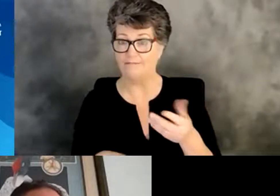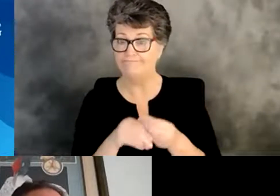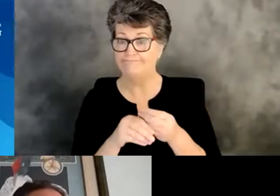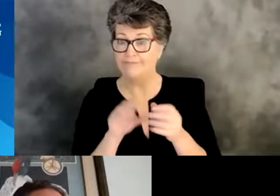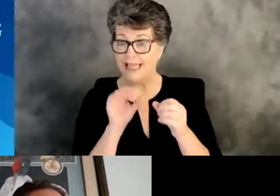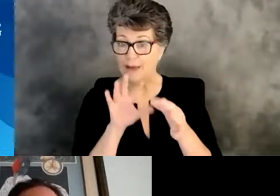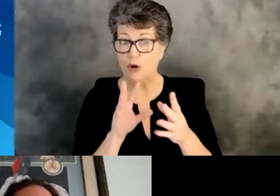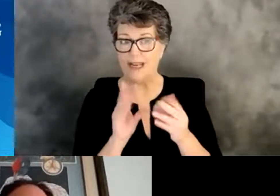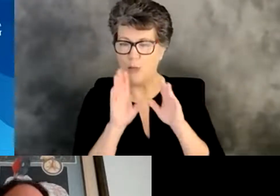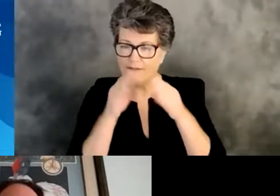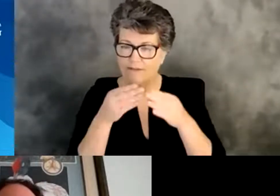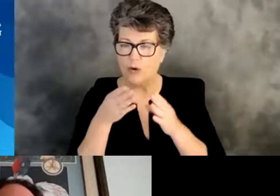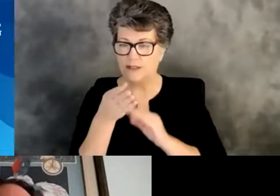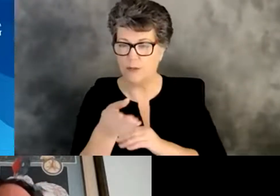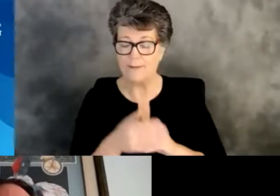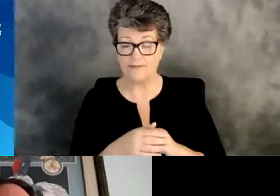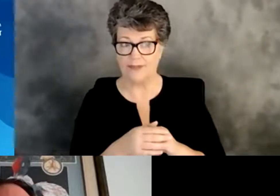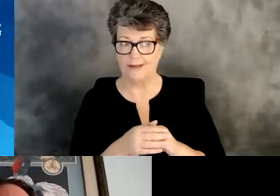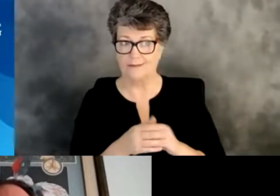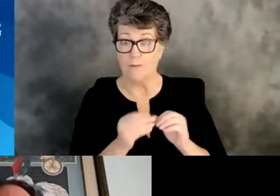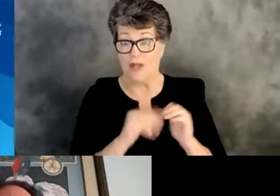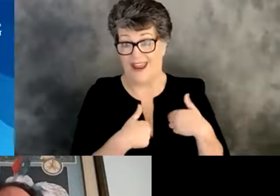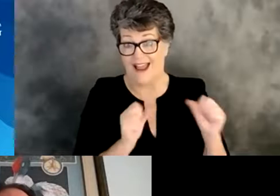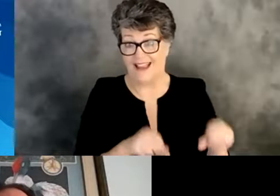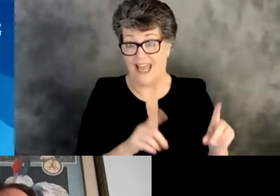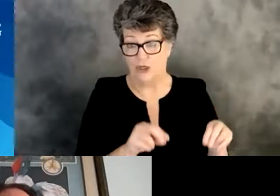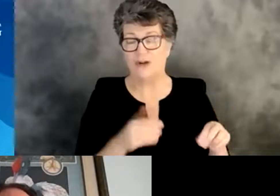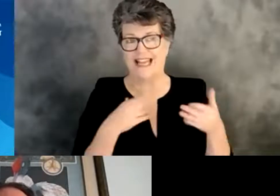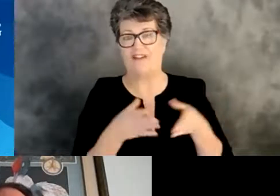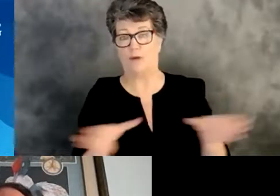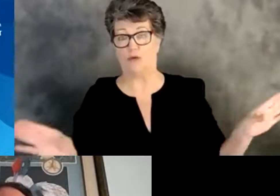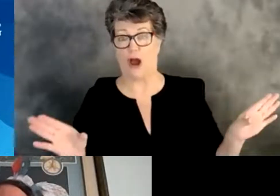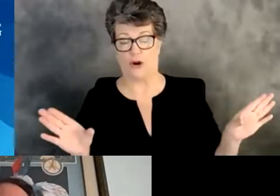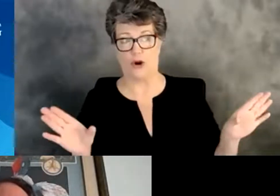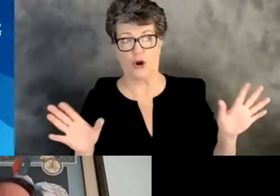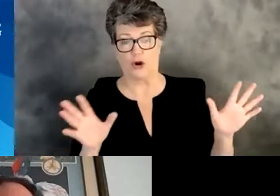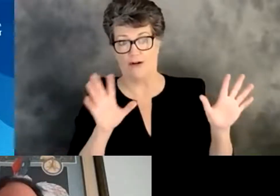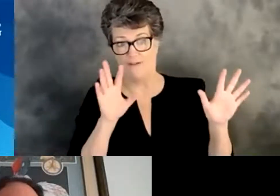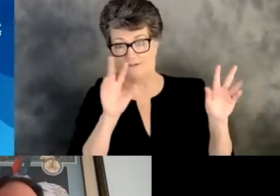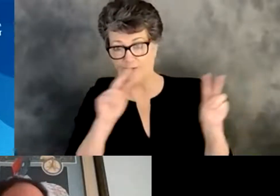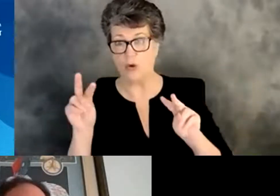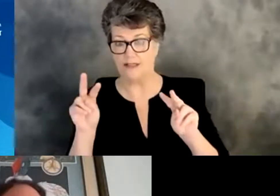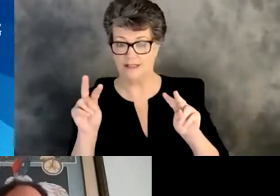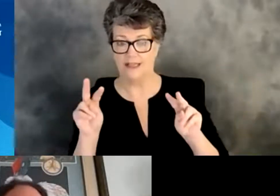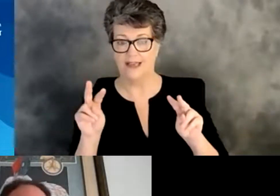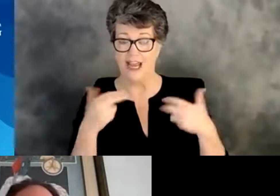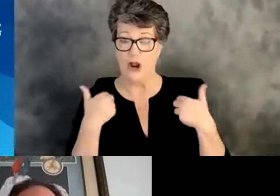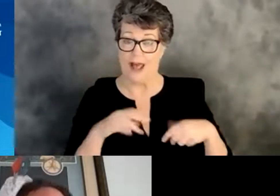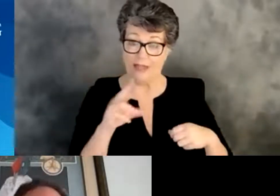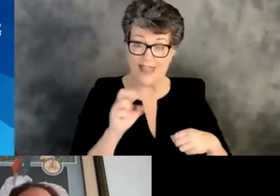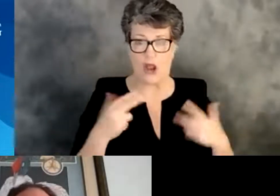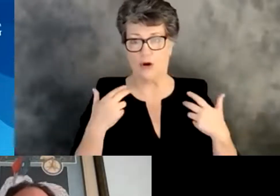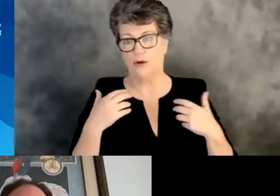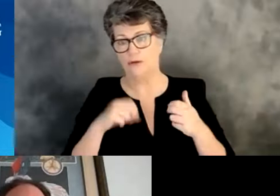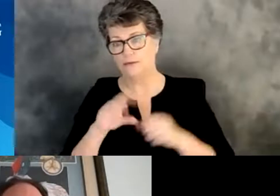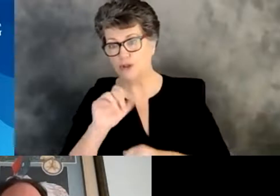focused way than even I'm able to do, because I have a much broader span that includes, permanent healthcare services, social services, just a very wide variety